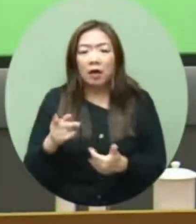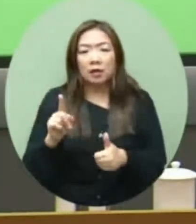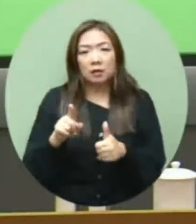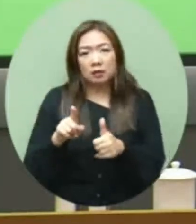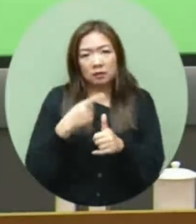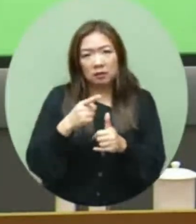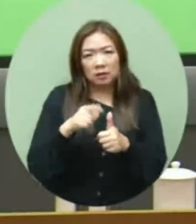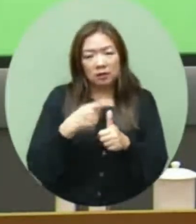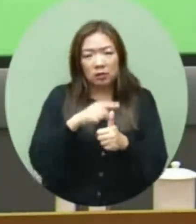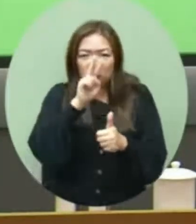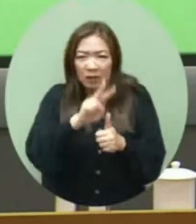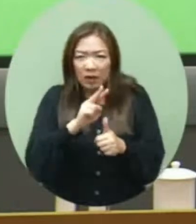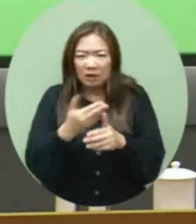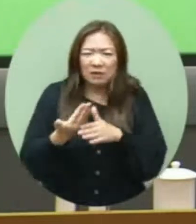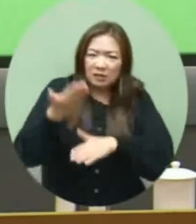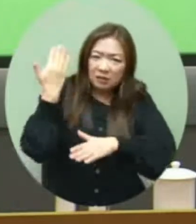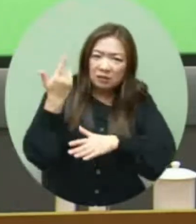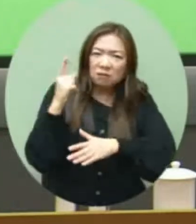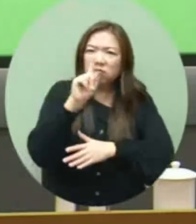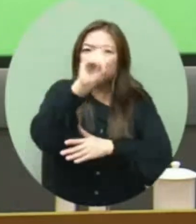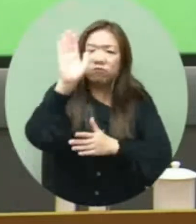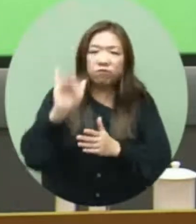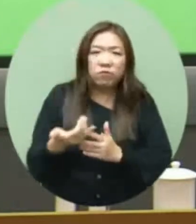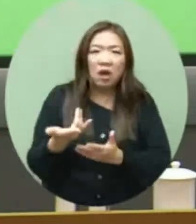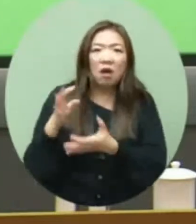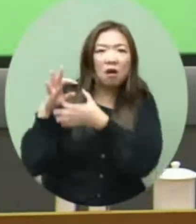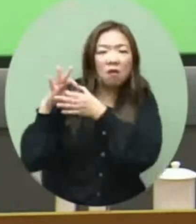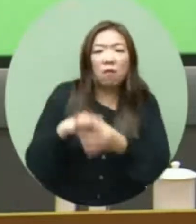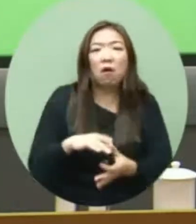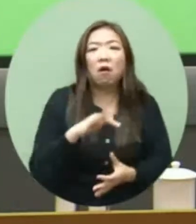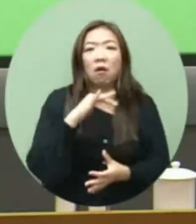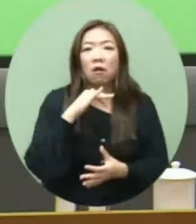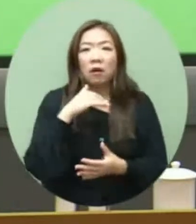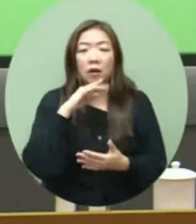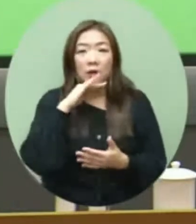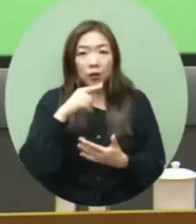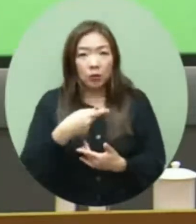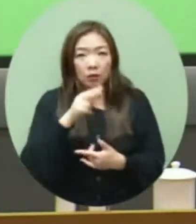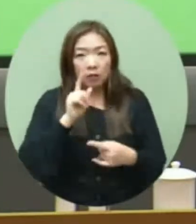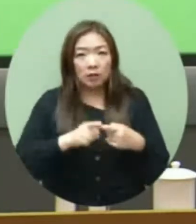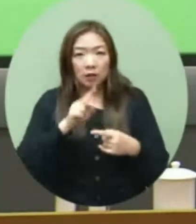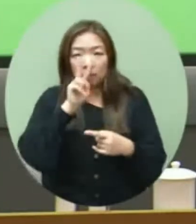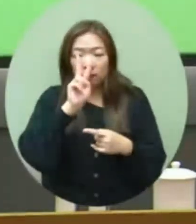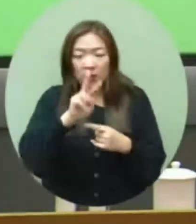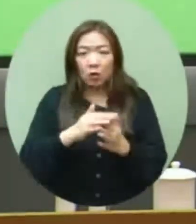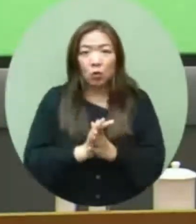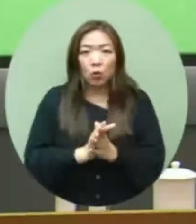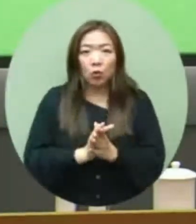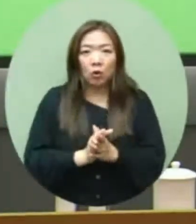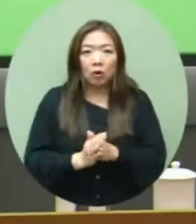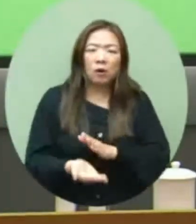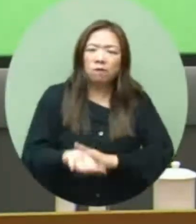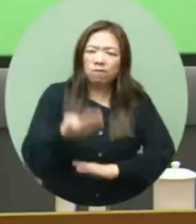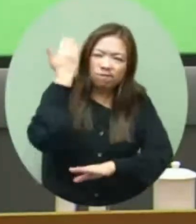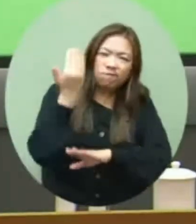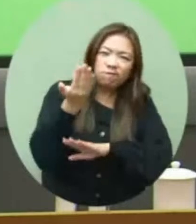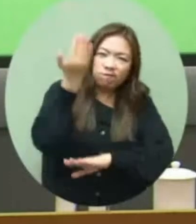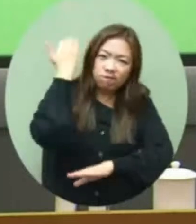So we need to look at the overall picture and consider the background and the history.